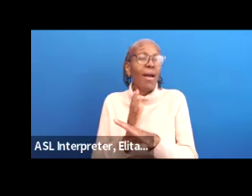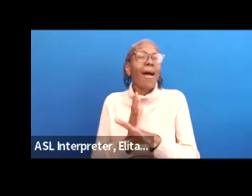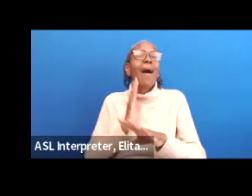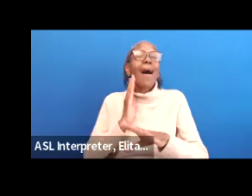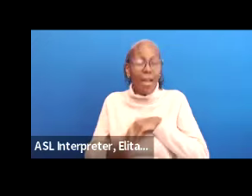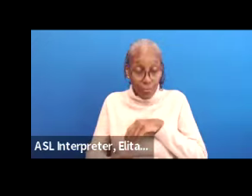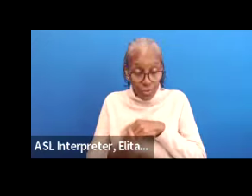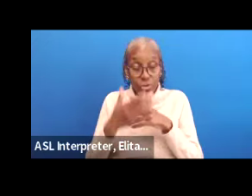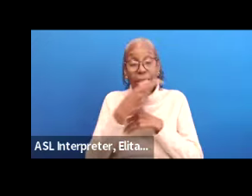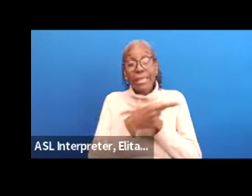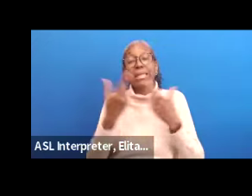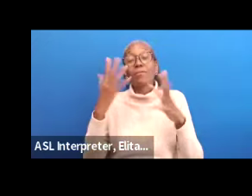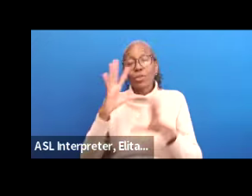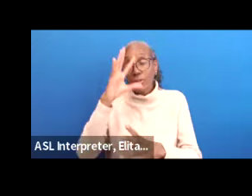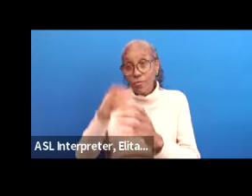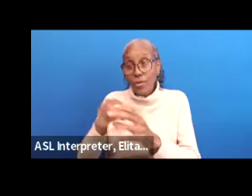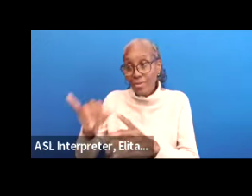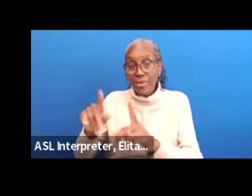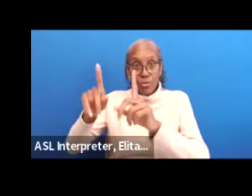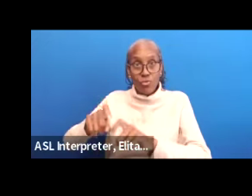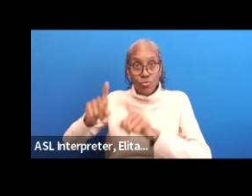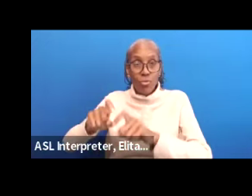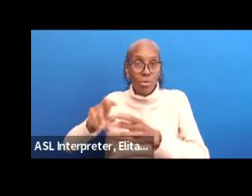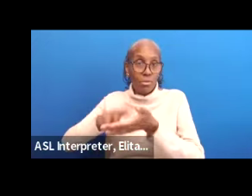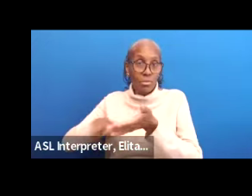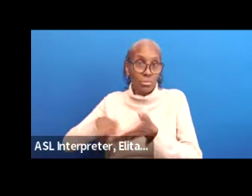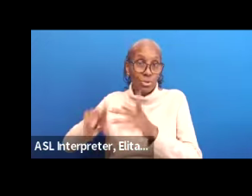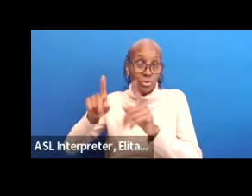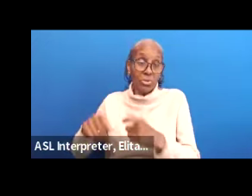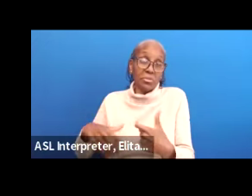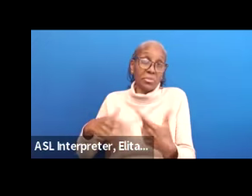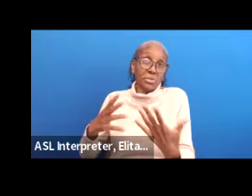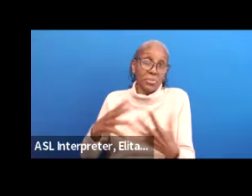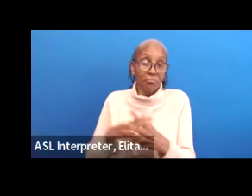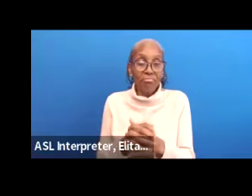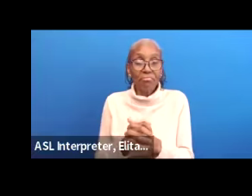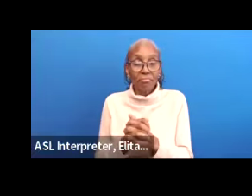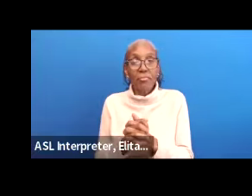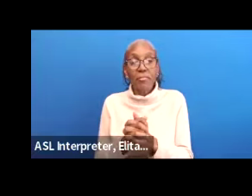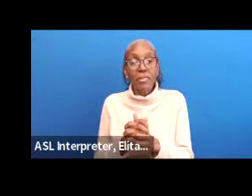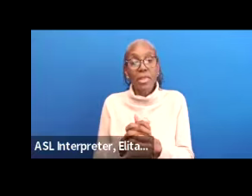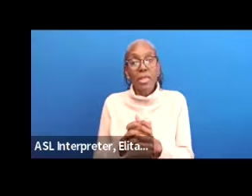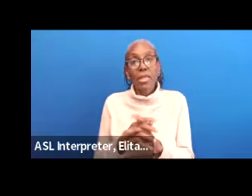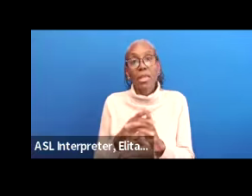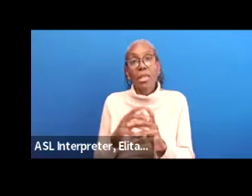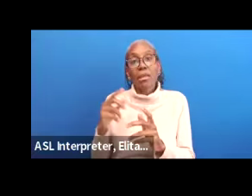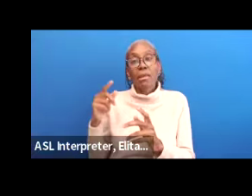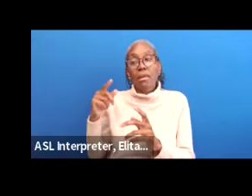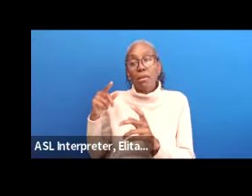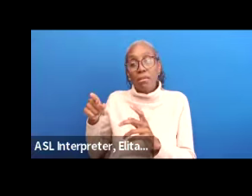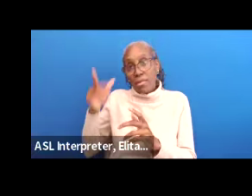he had participated in the trial. So it, he had a long-standing